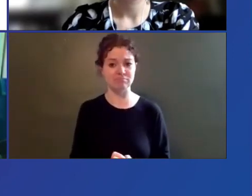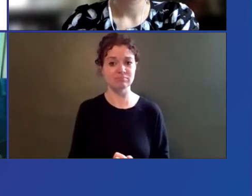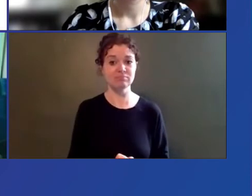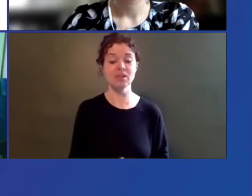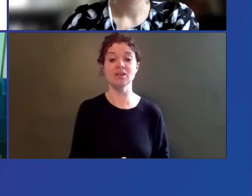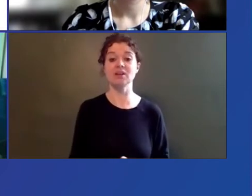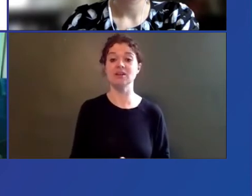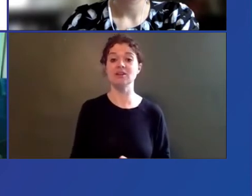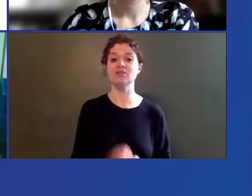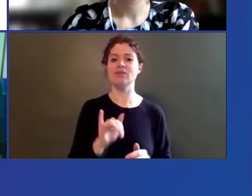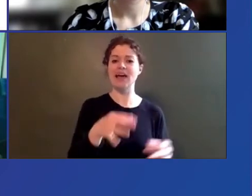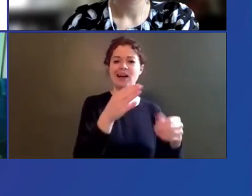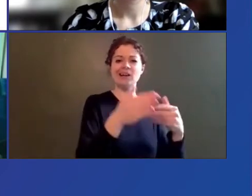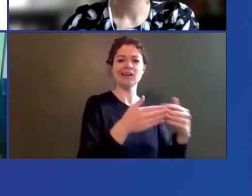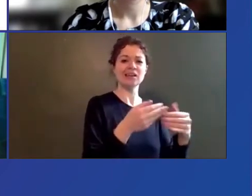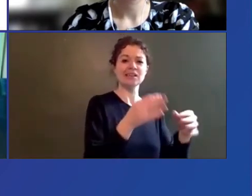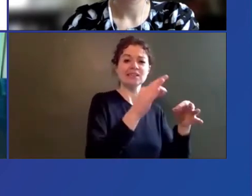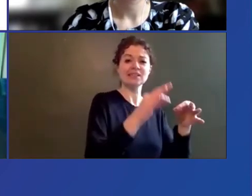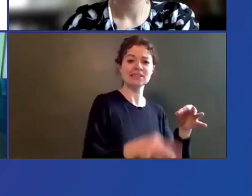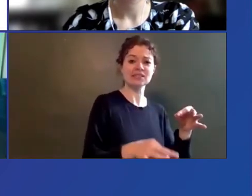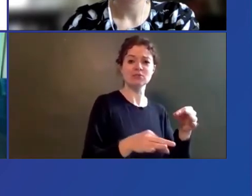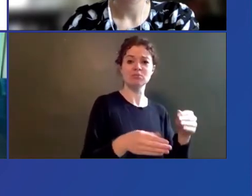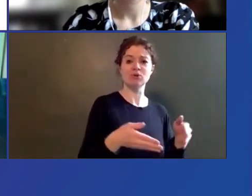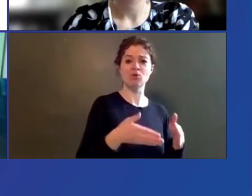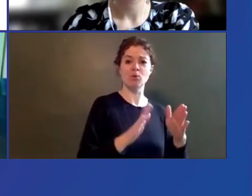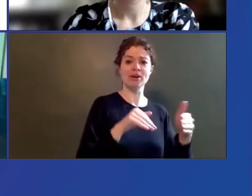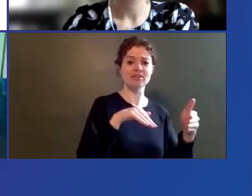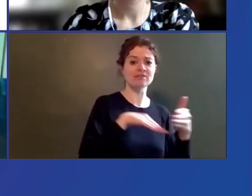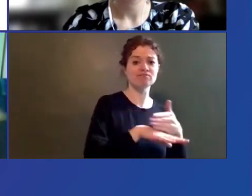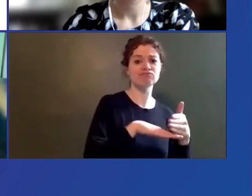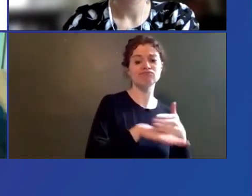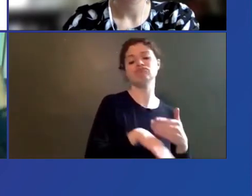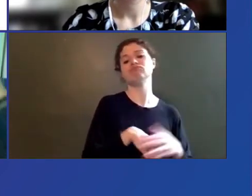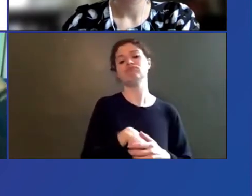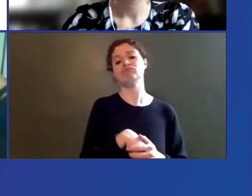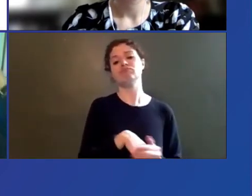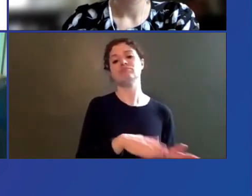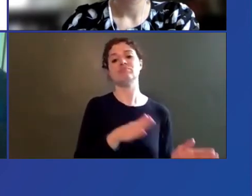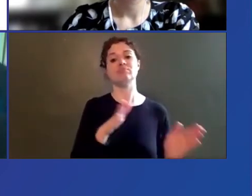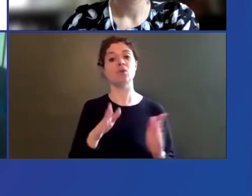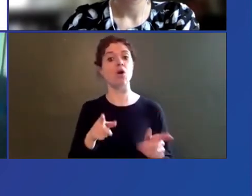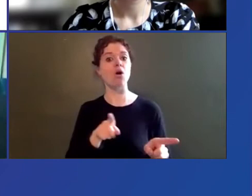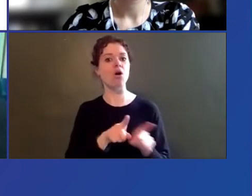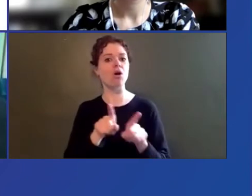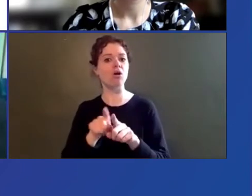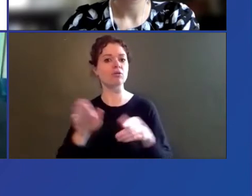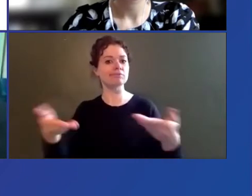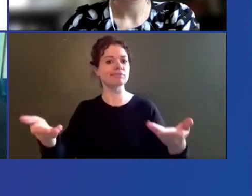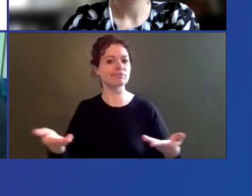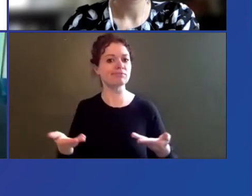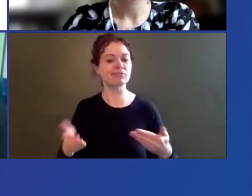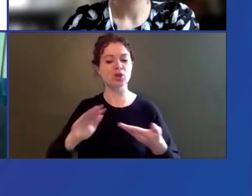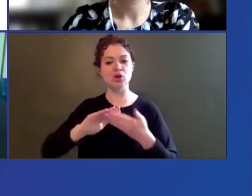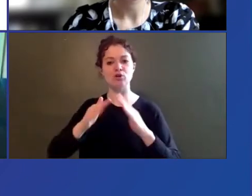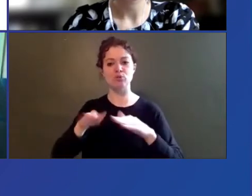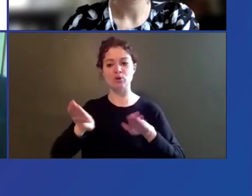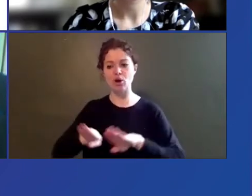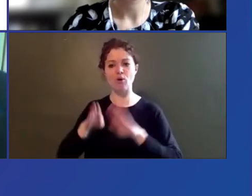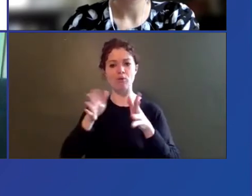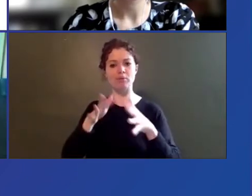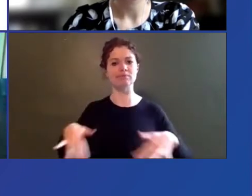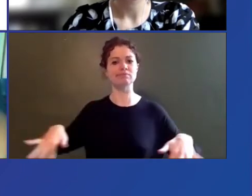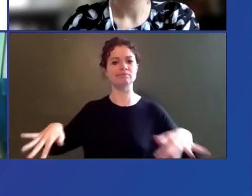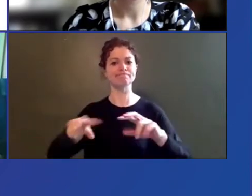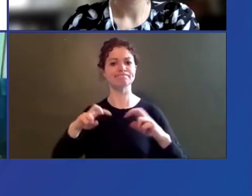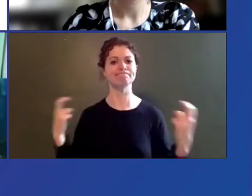then we also like to invite opportunities for peer exchange within community open spaces or community conversations,